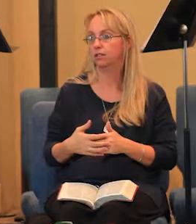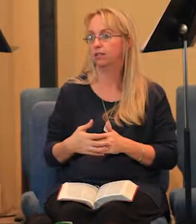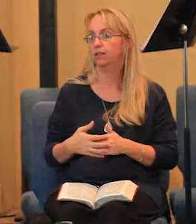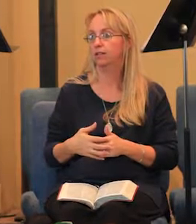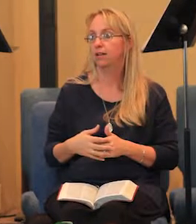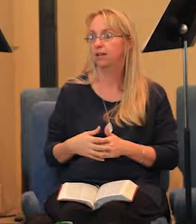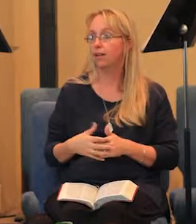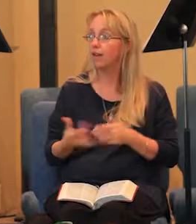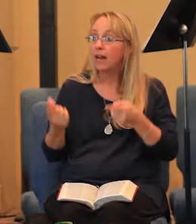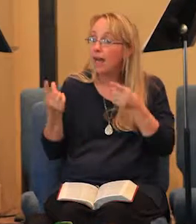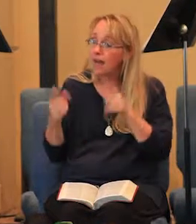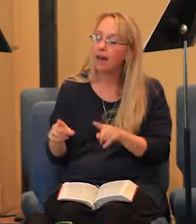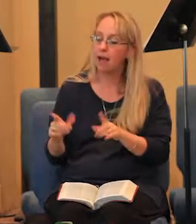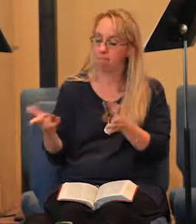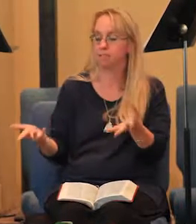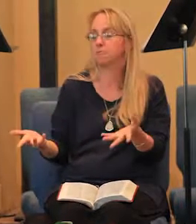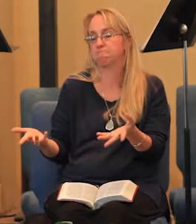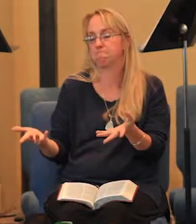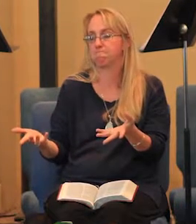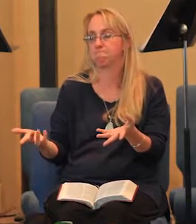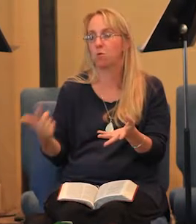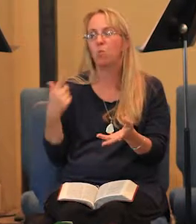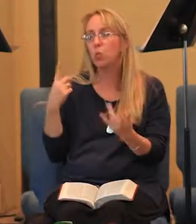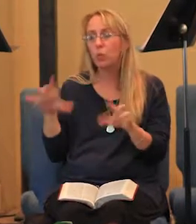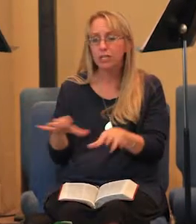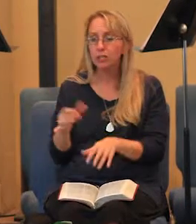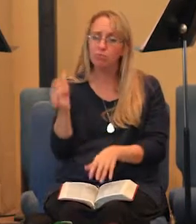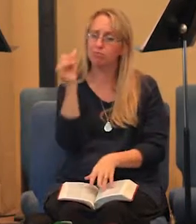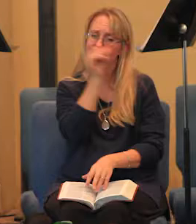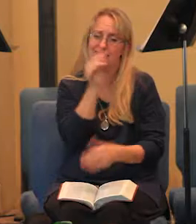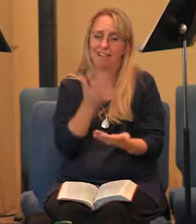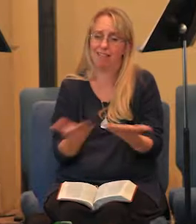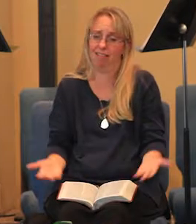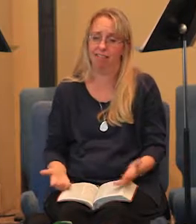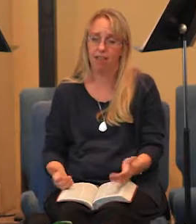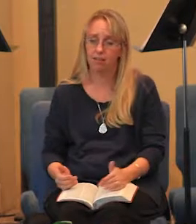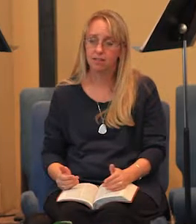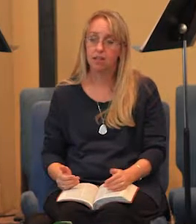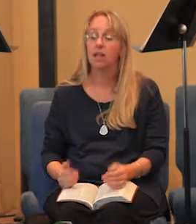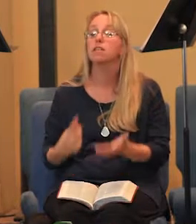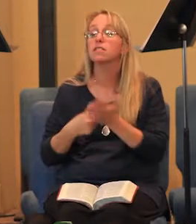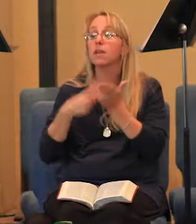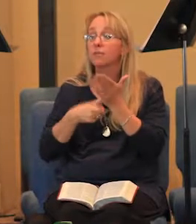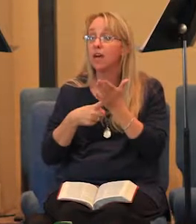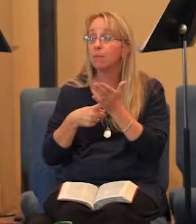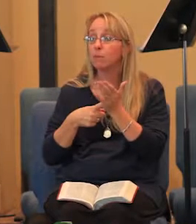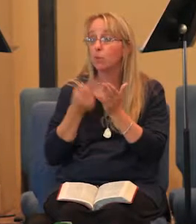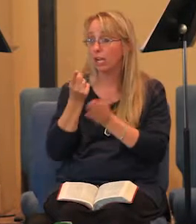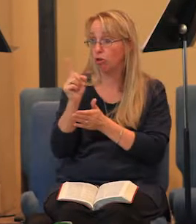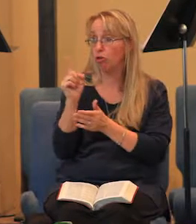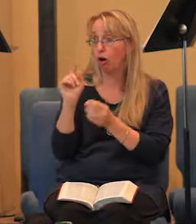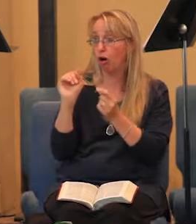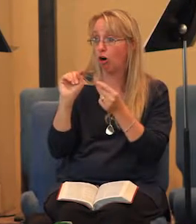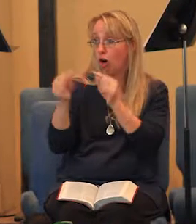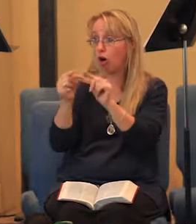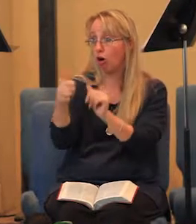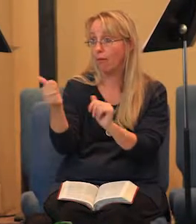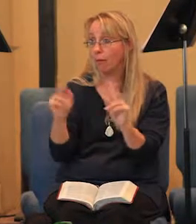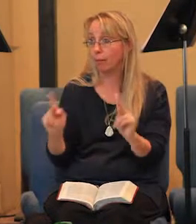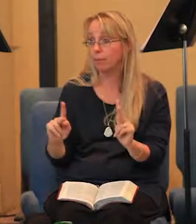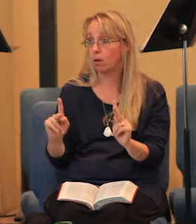It happens. We always do ridiculous, silly things. And sometimes we do hurtful